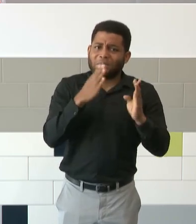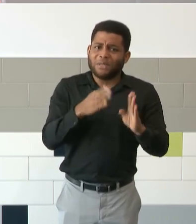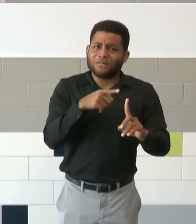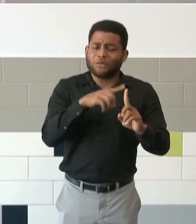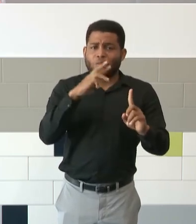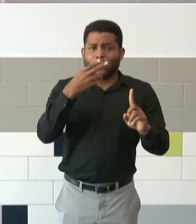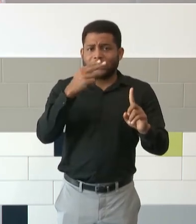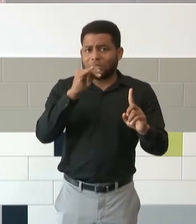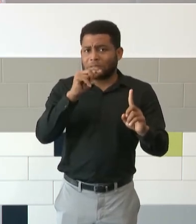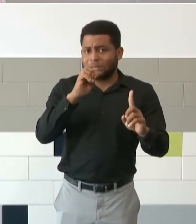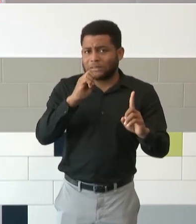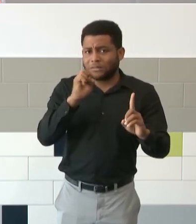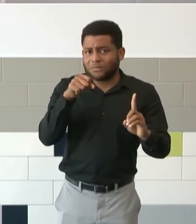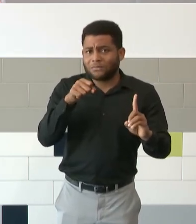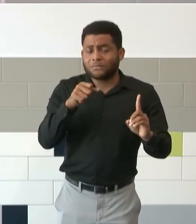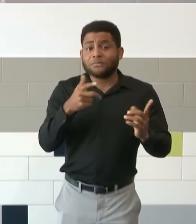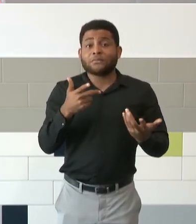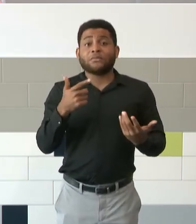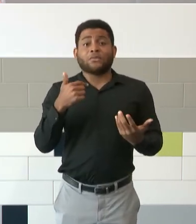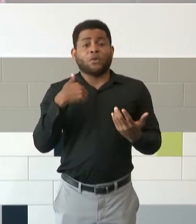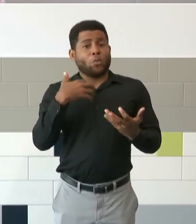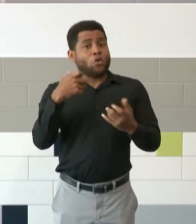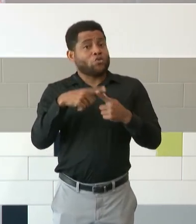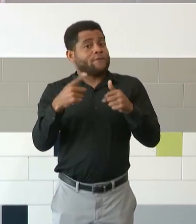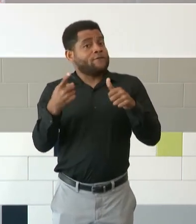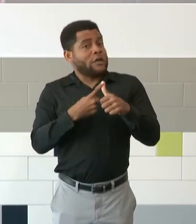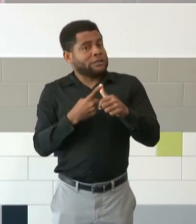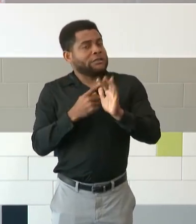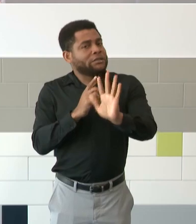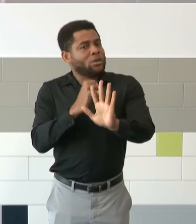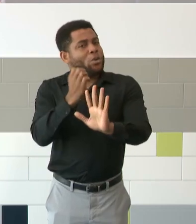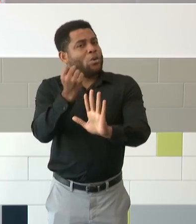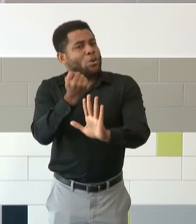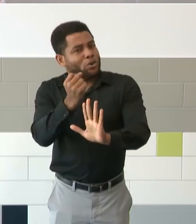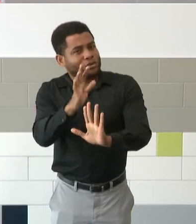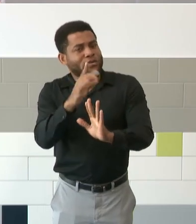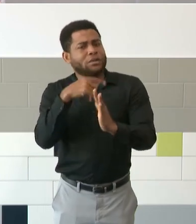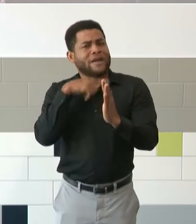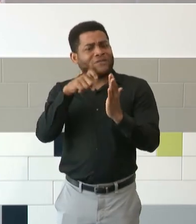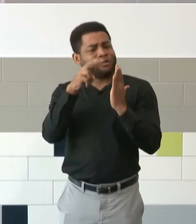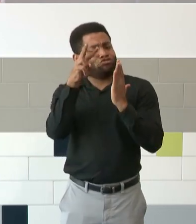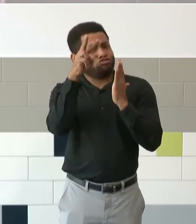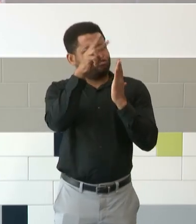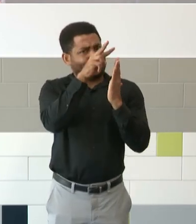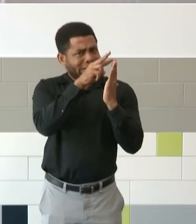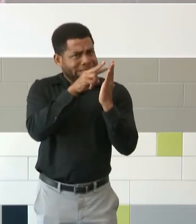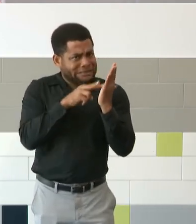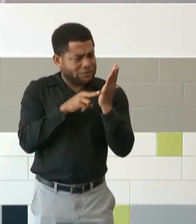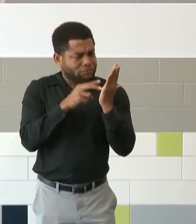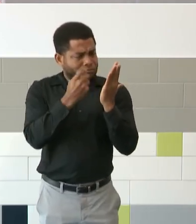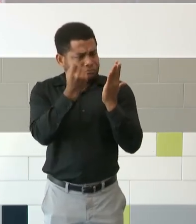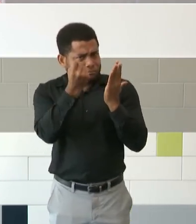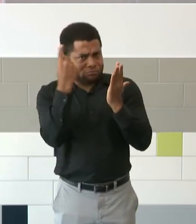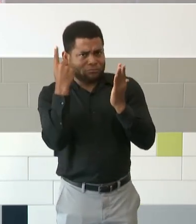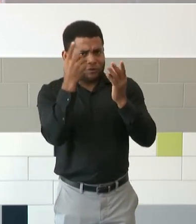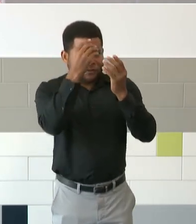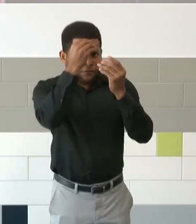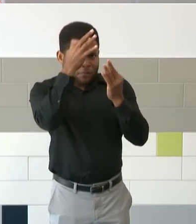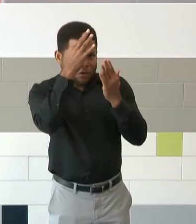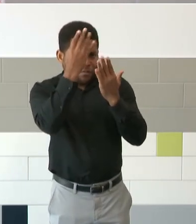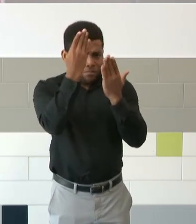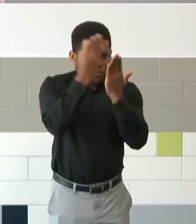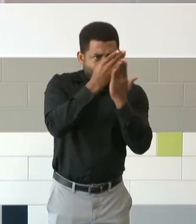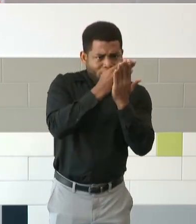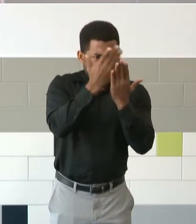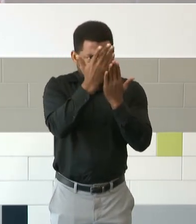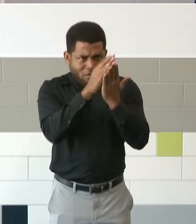what's going on, and not be speculating based on the few snippets I've heard here today. Can I